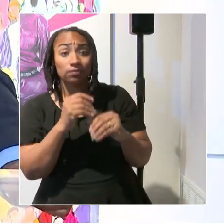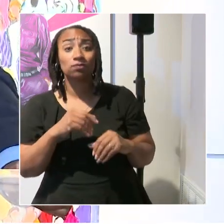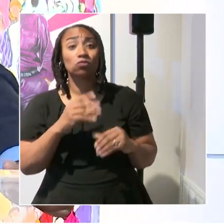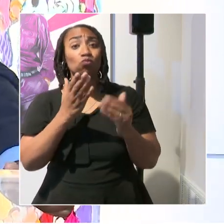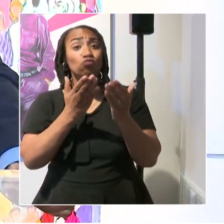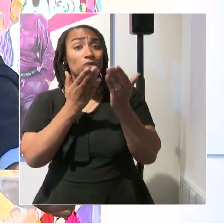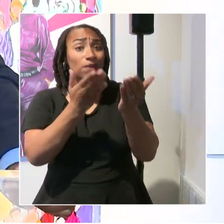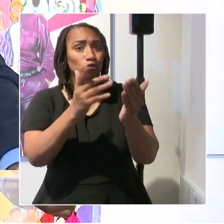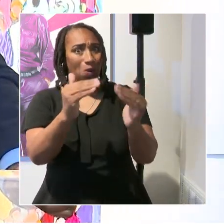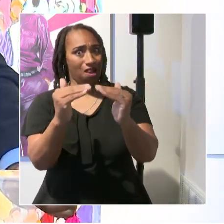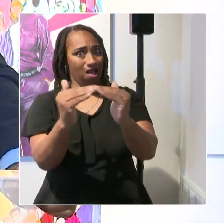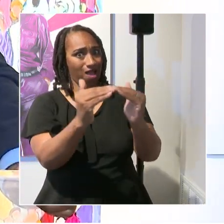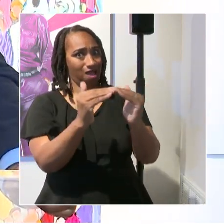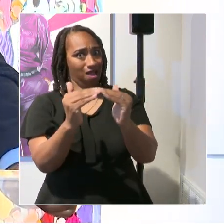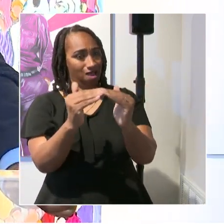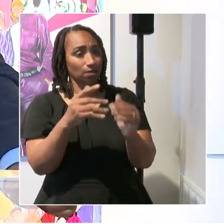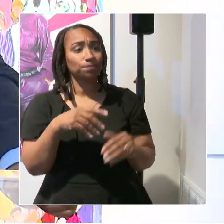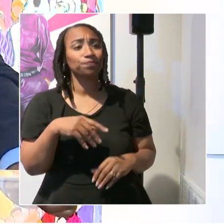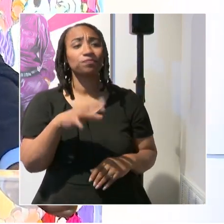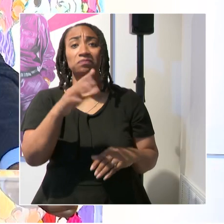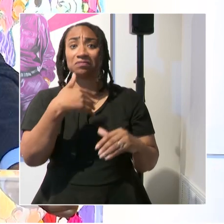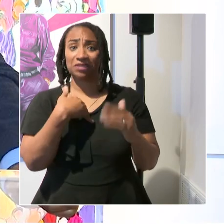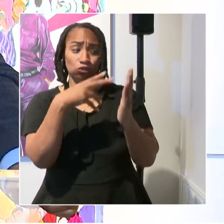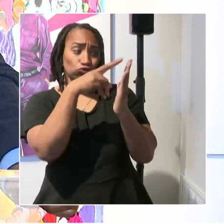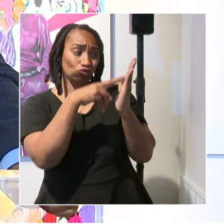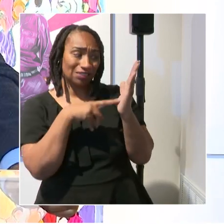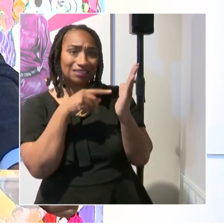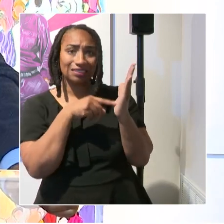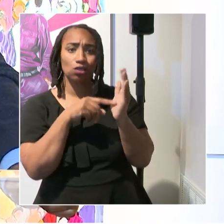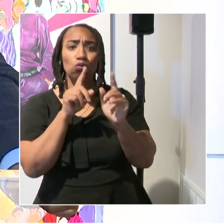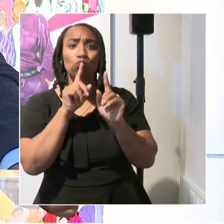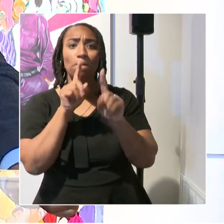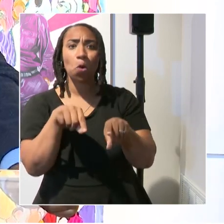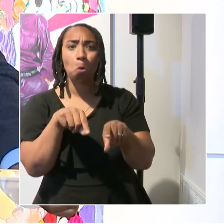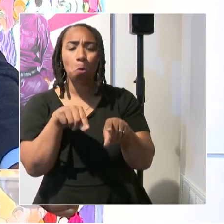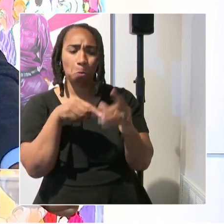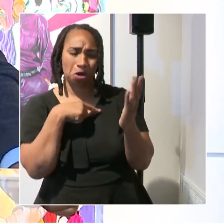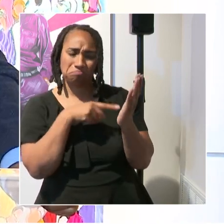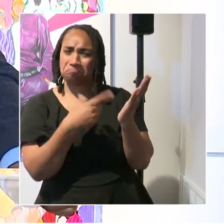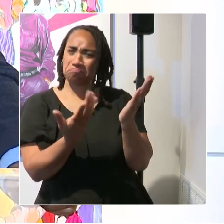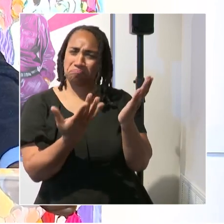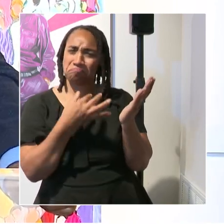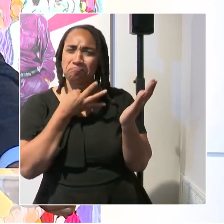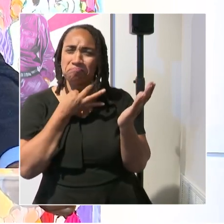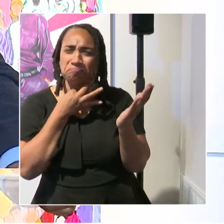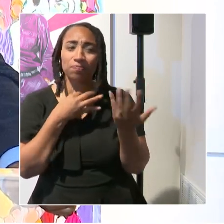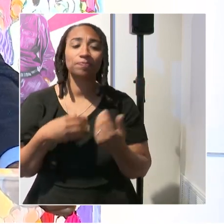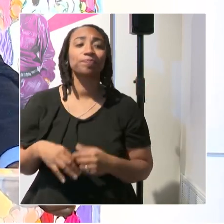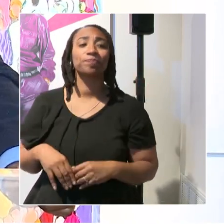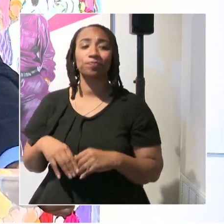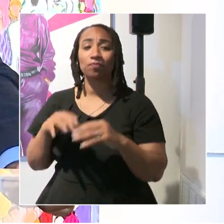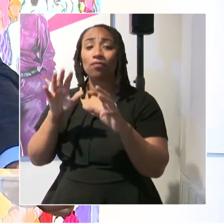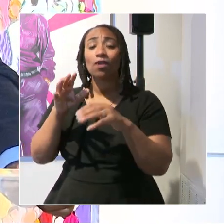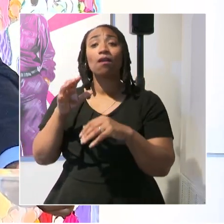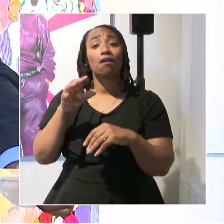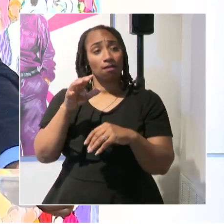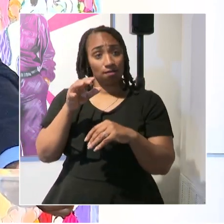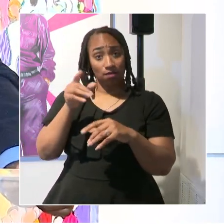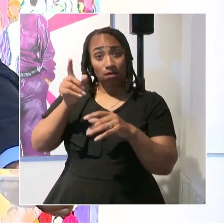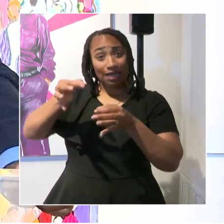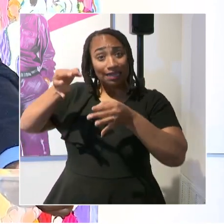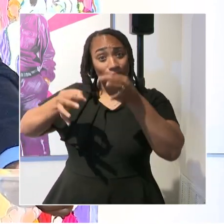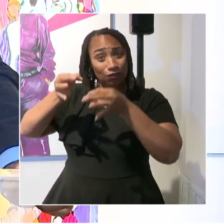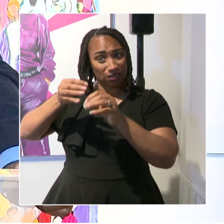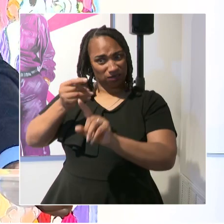after having read this report? And will Monday's hearing be open to the public, or will you once again vote to exclude the public from